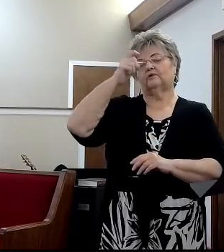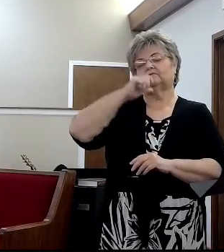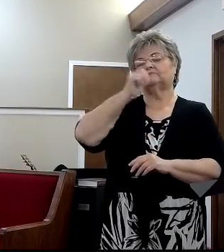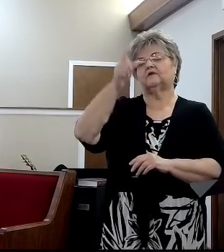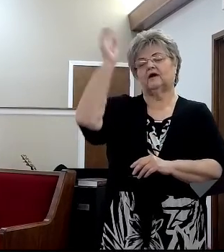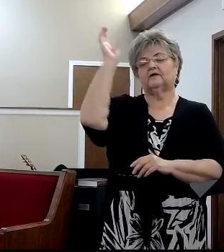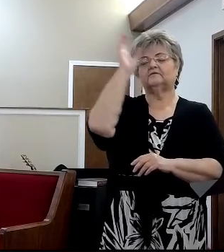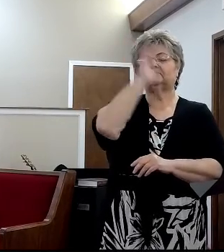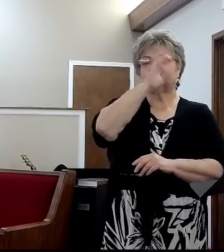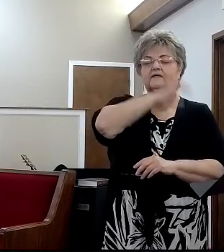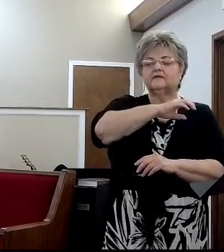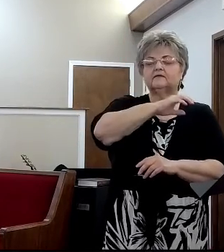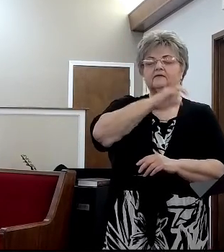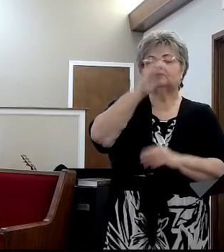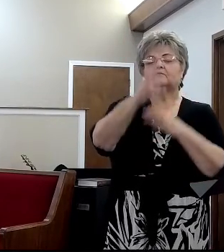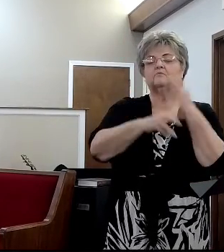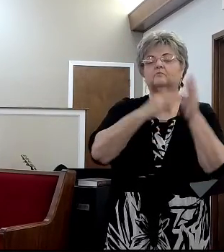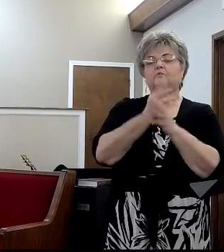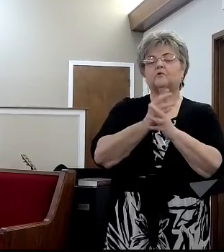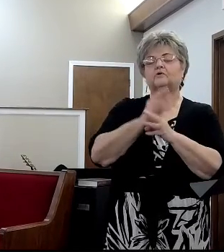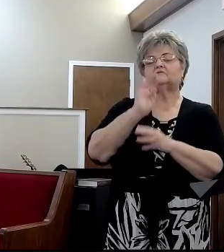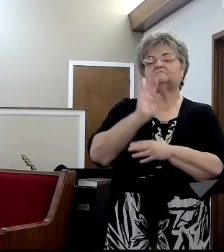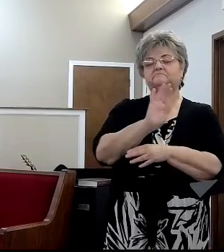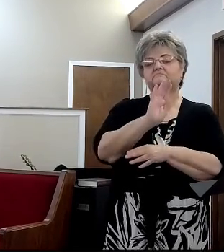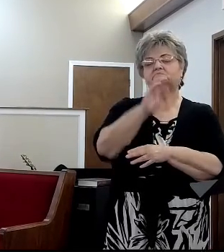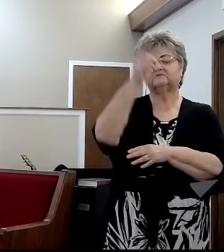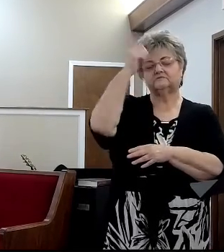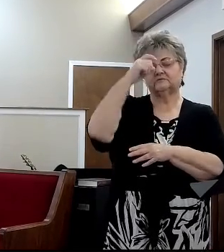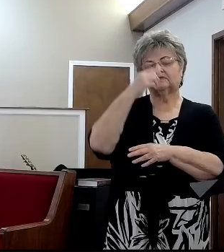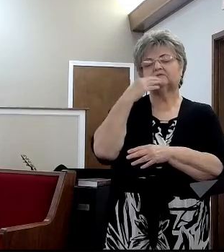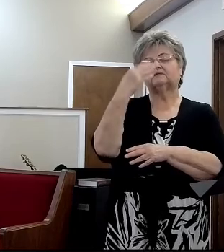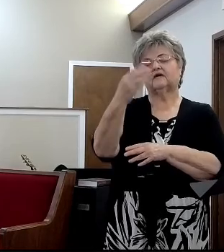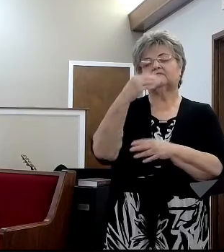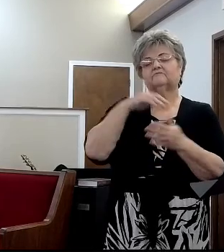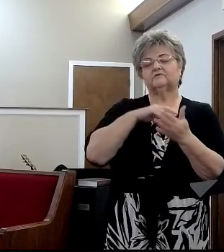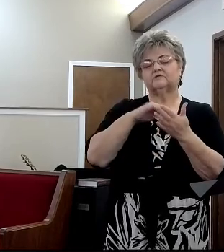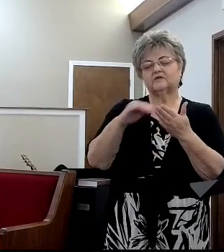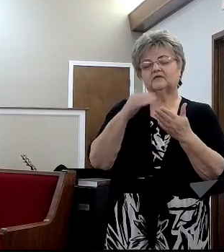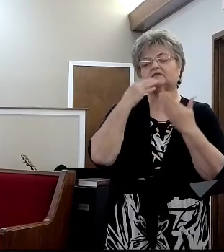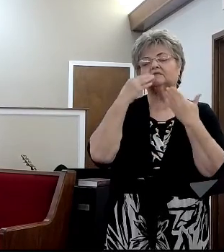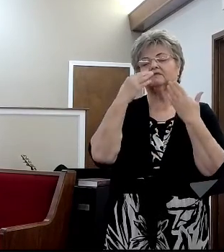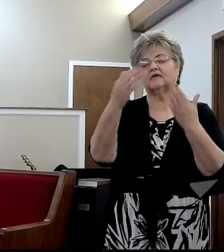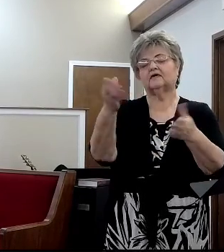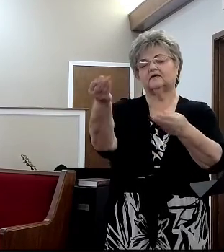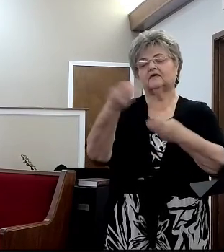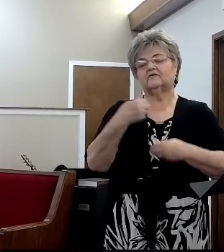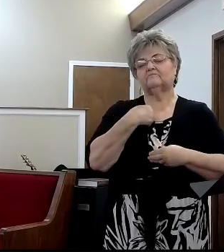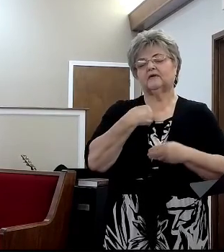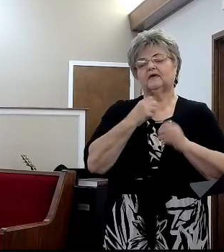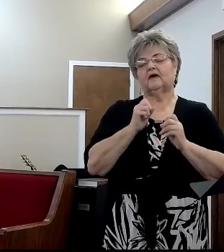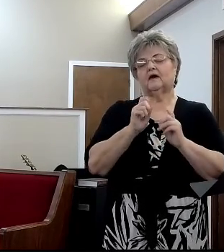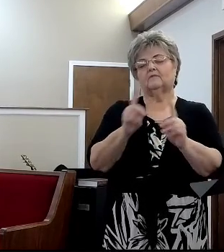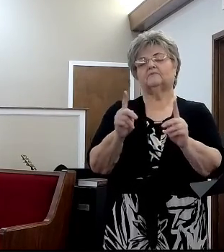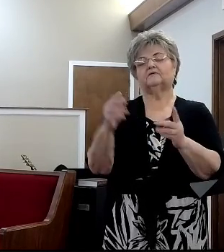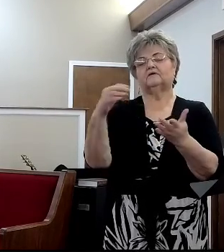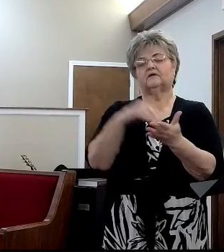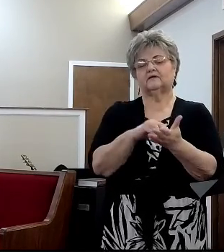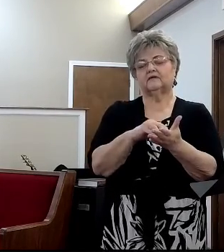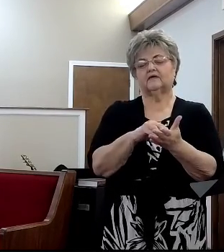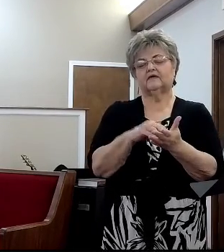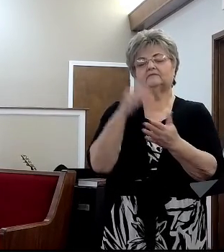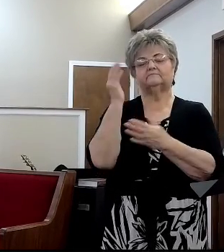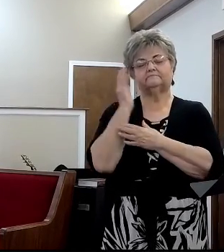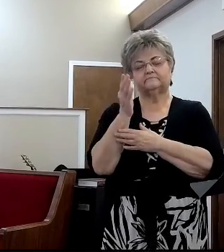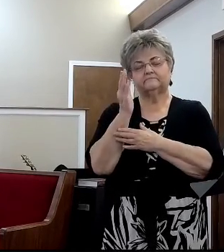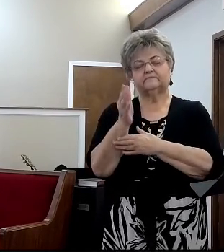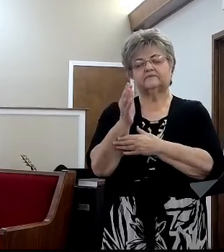world's wisdom, Lord. Lord, I'm thankful for this study, Lord. Lord, I thank you for the opportunity again to bring your message. Lord, I